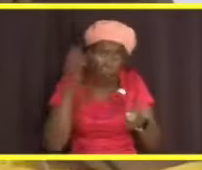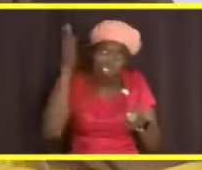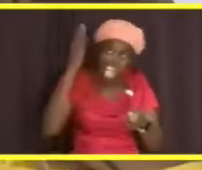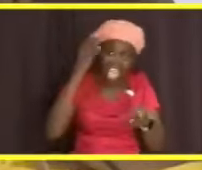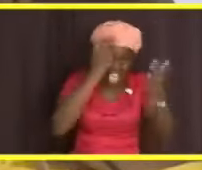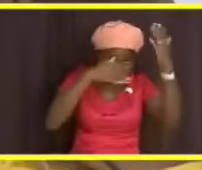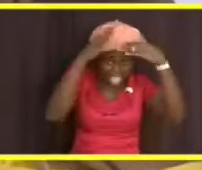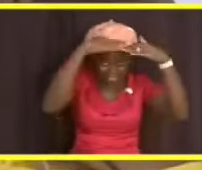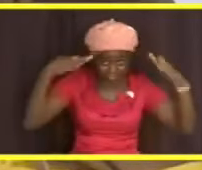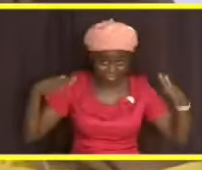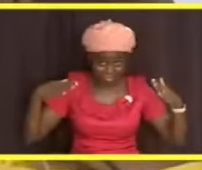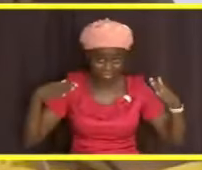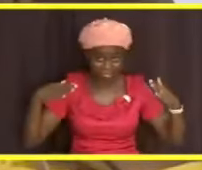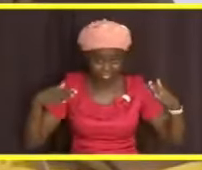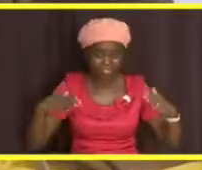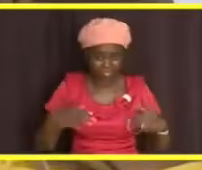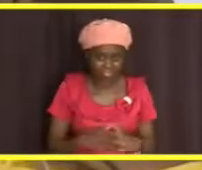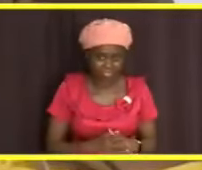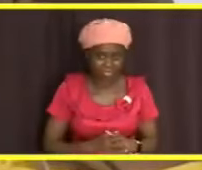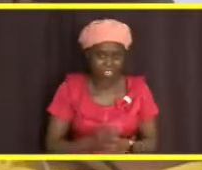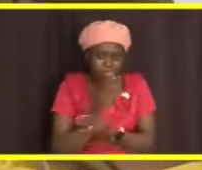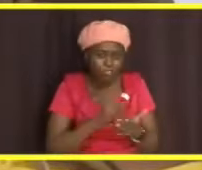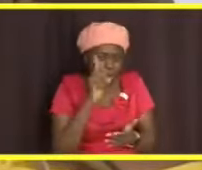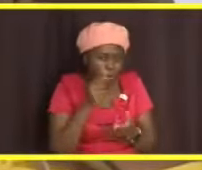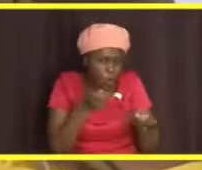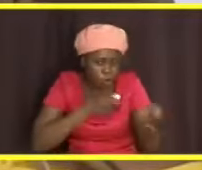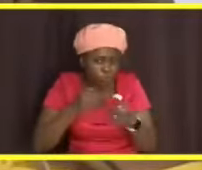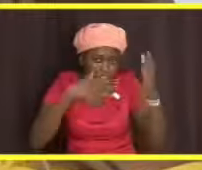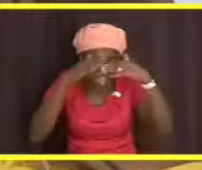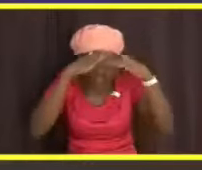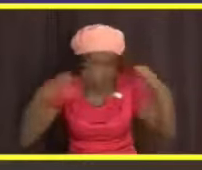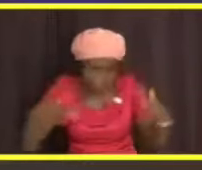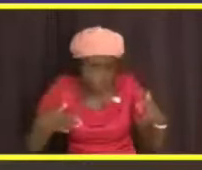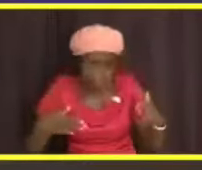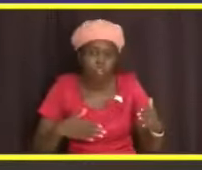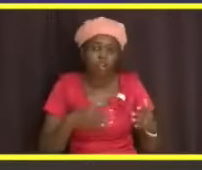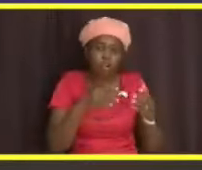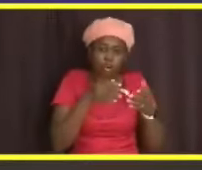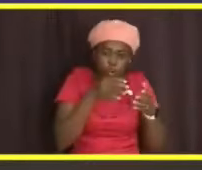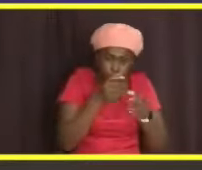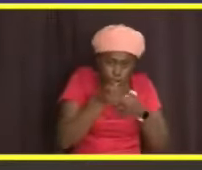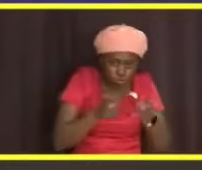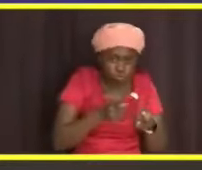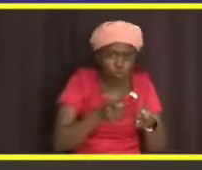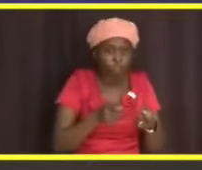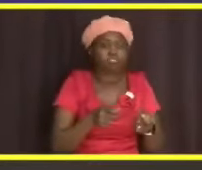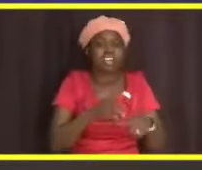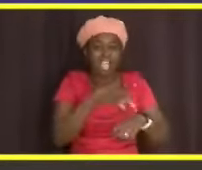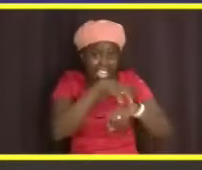control of earth, and even in control of hell.